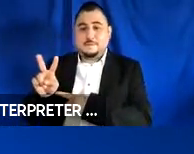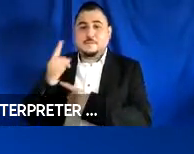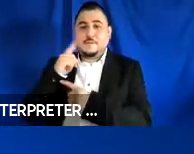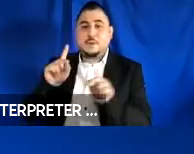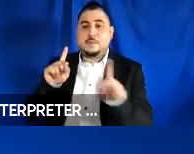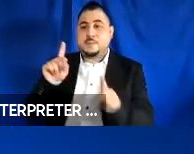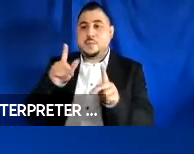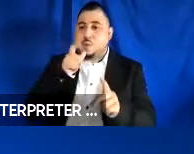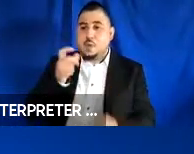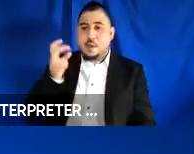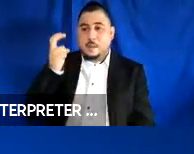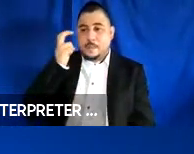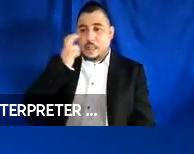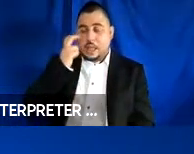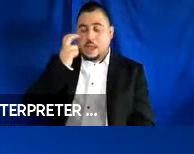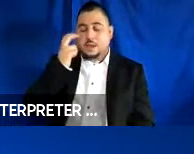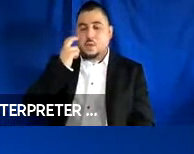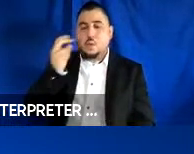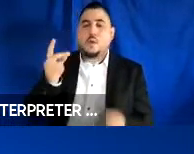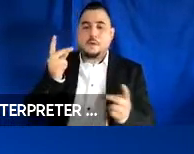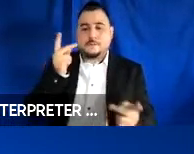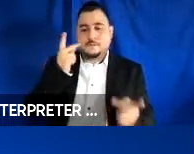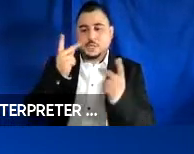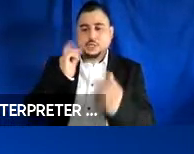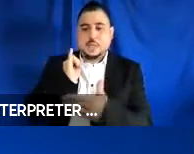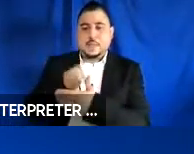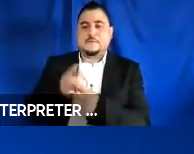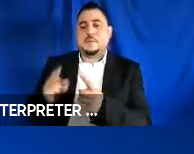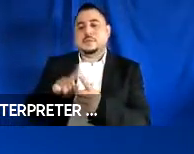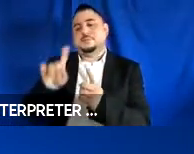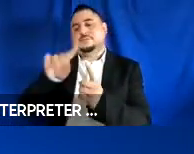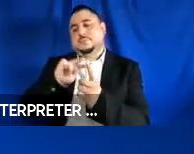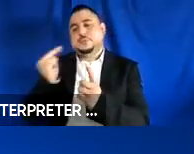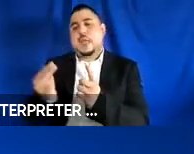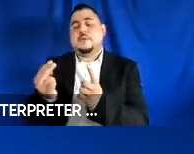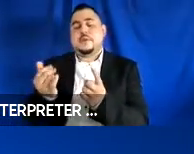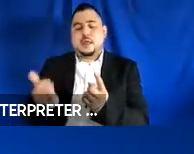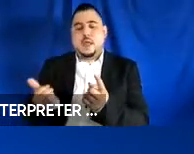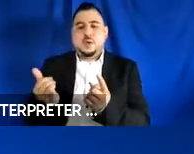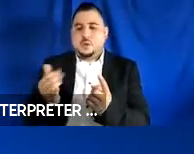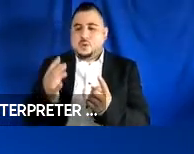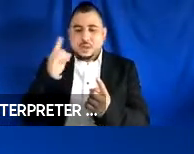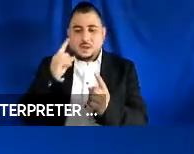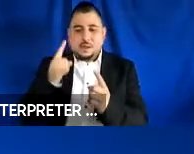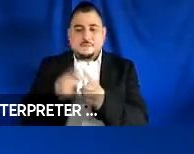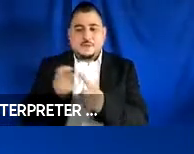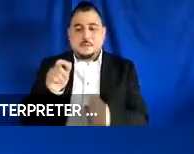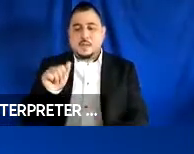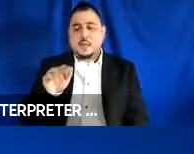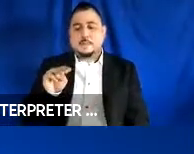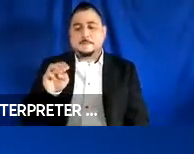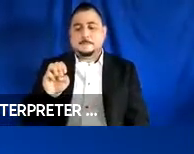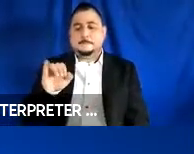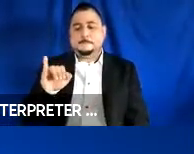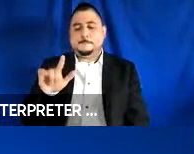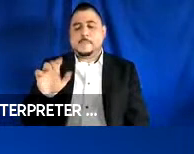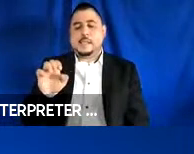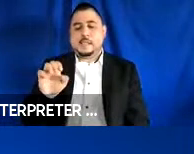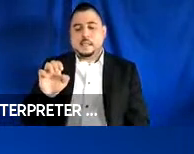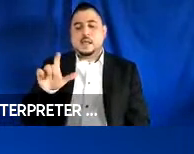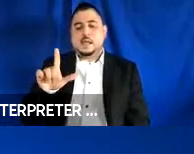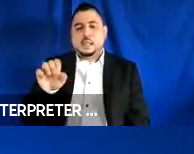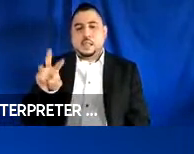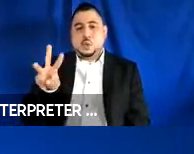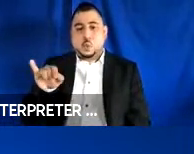who are blind or visually impaired from a different perspective, we will now hear from Anil Lewis. Anil